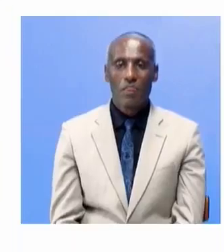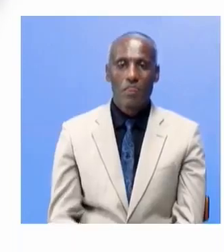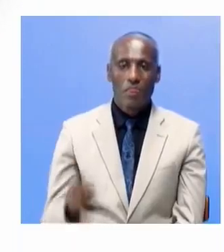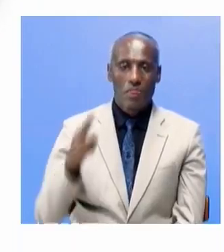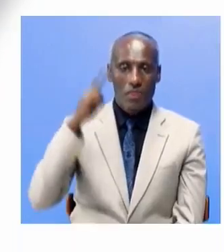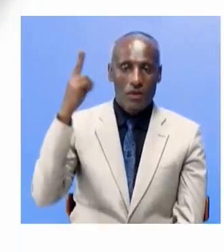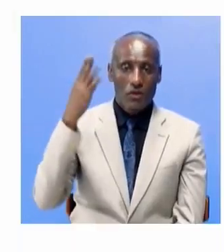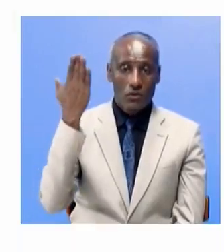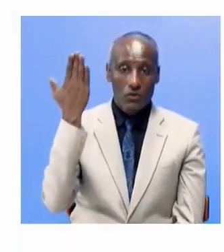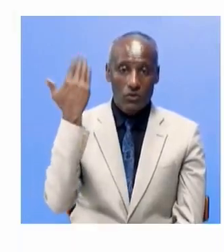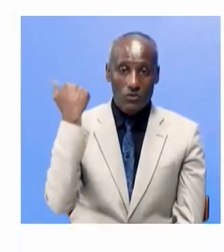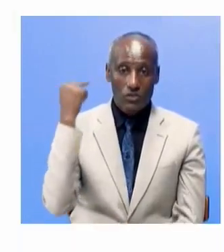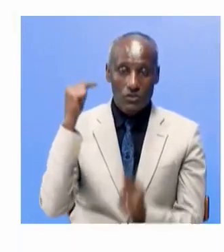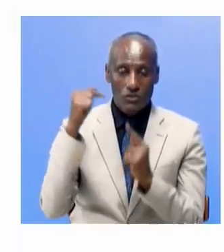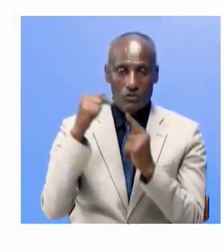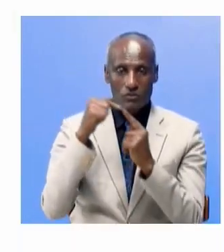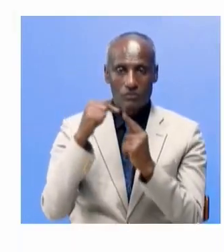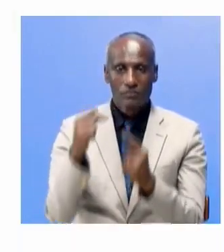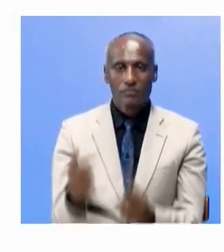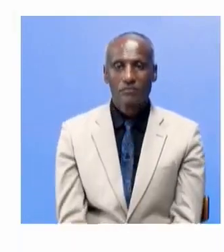used to.